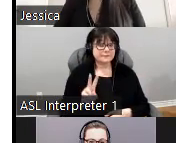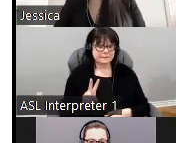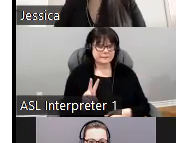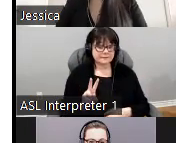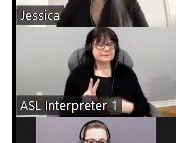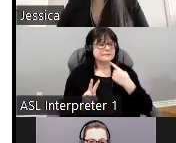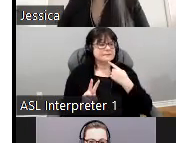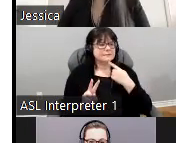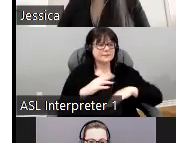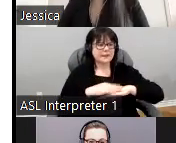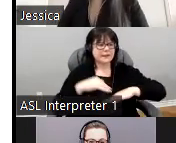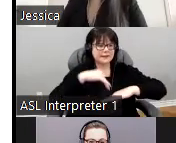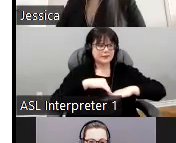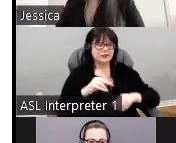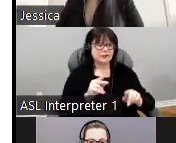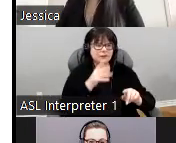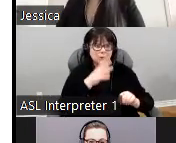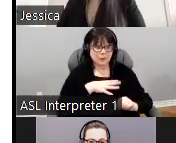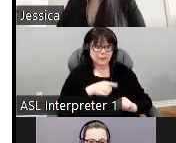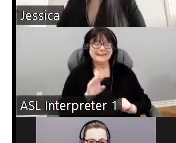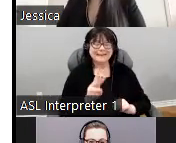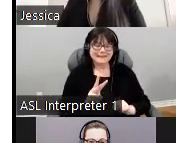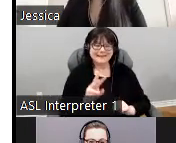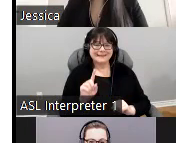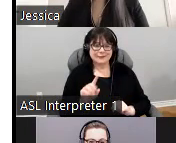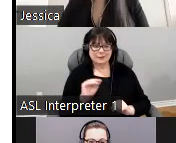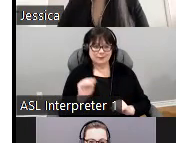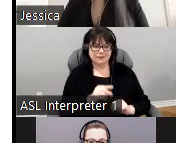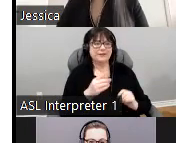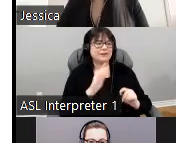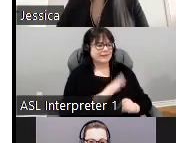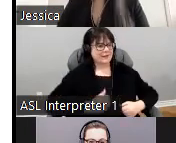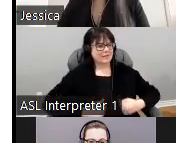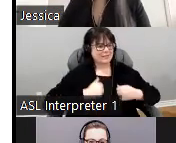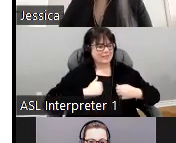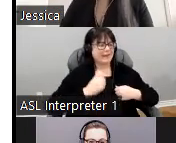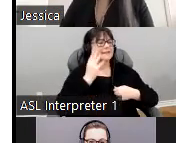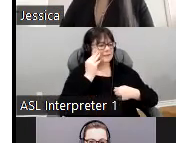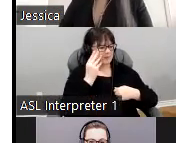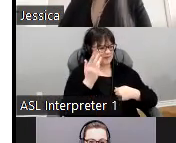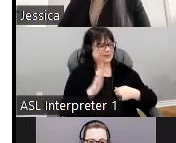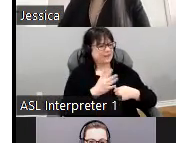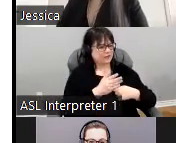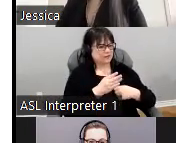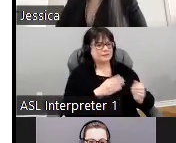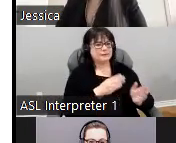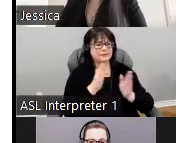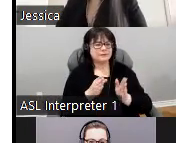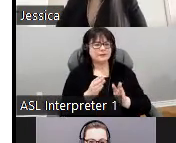61% of Indigenous women have reported experiencing this in their lifetime. 67% of